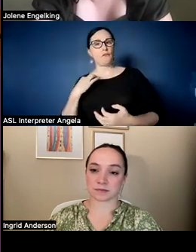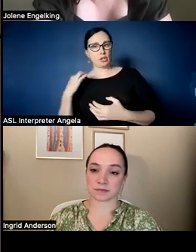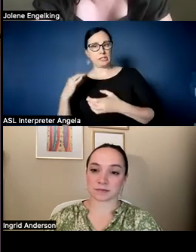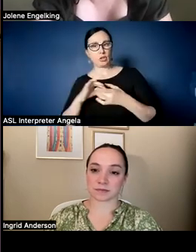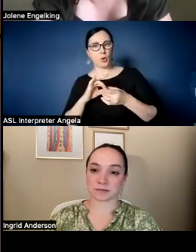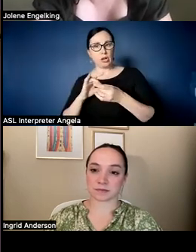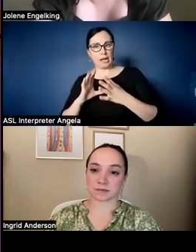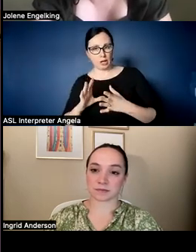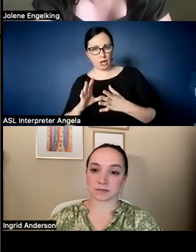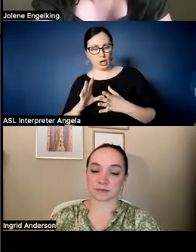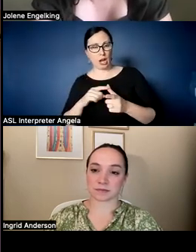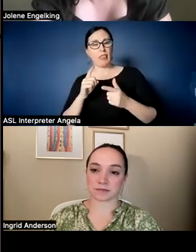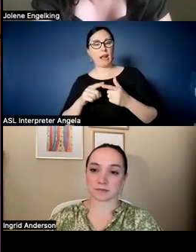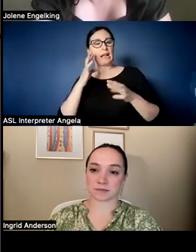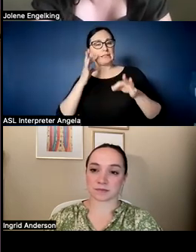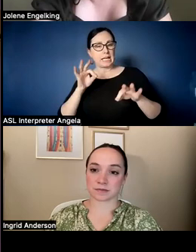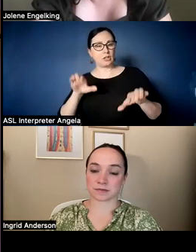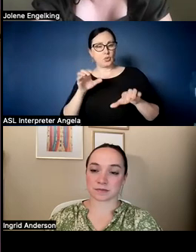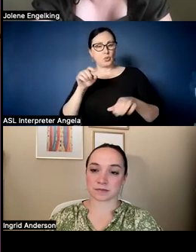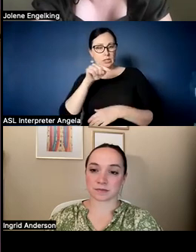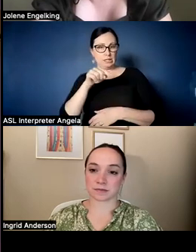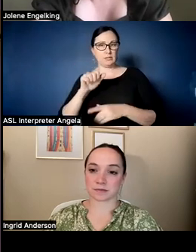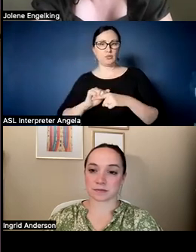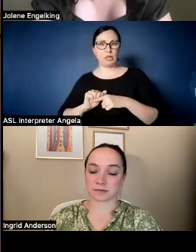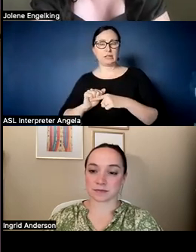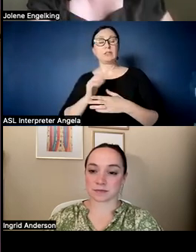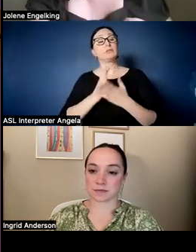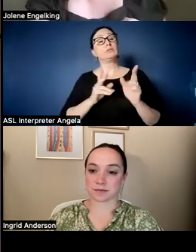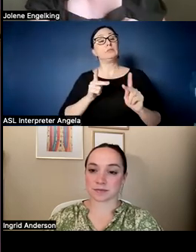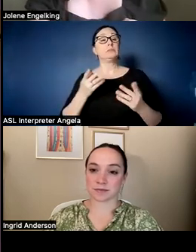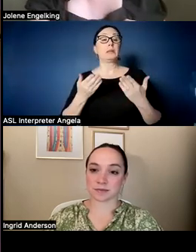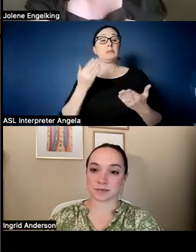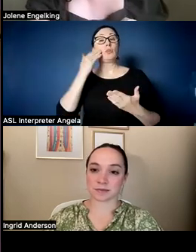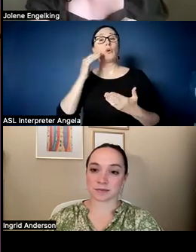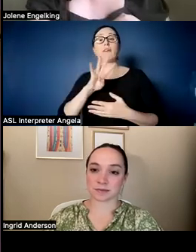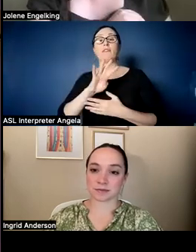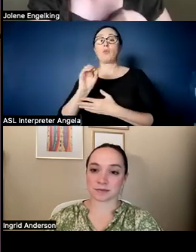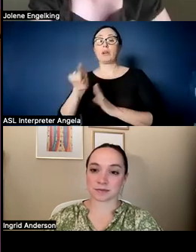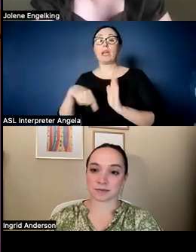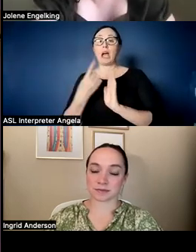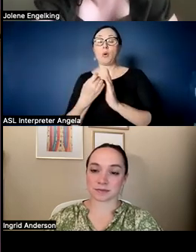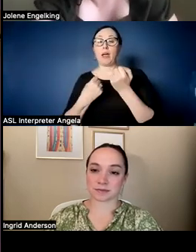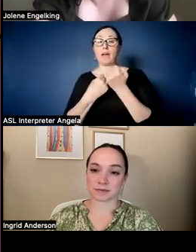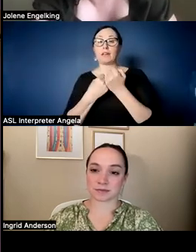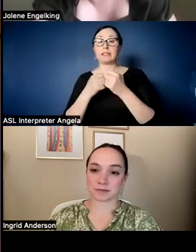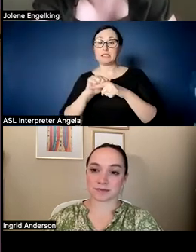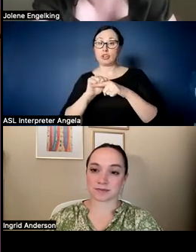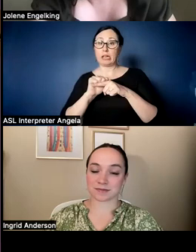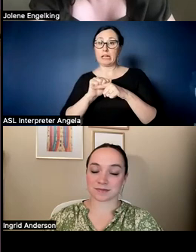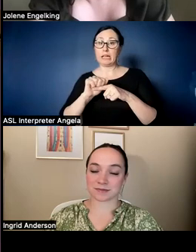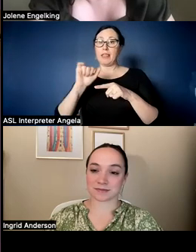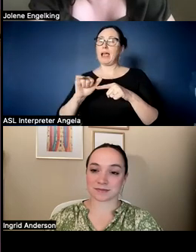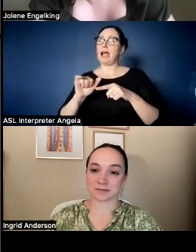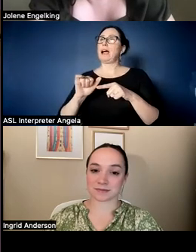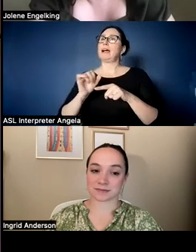to do these trainings. And so some folks may know that 40-hour advocacy trainings are like the thing that bring me the most joy,